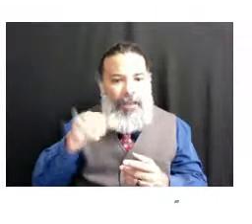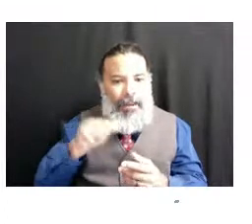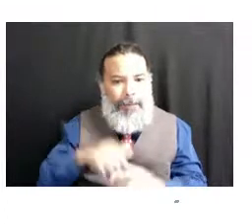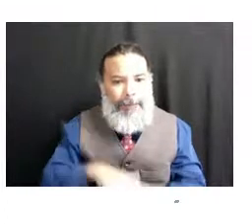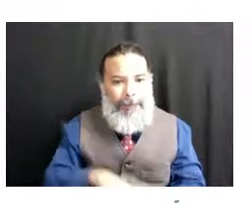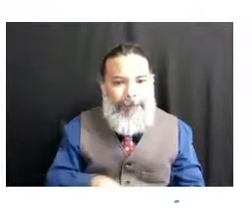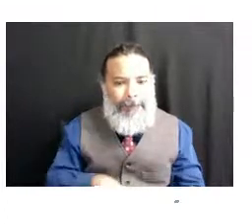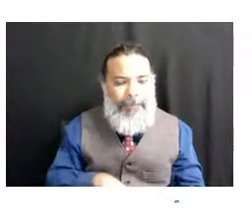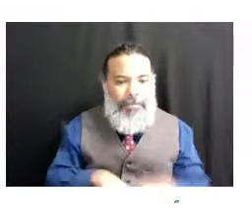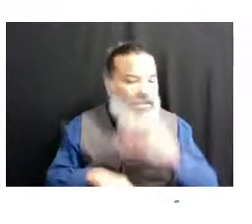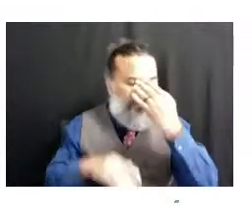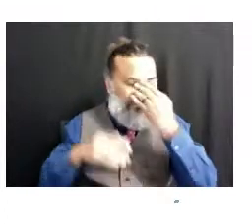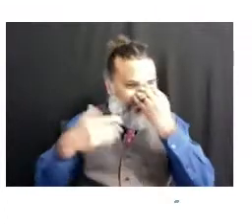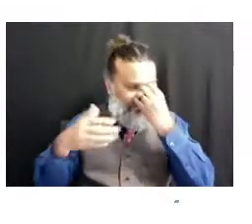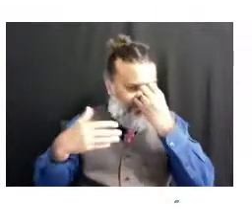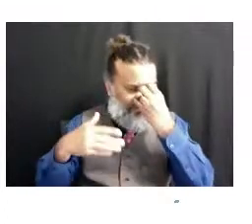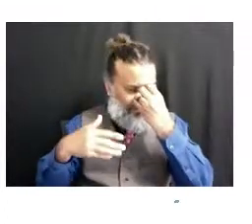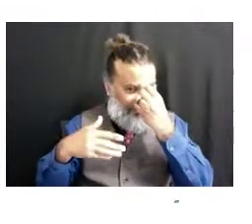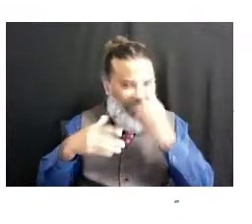In any case,